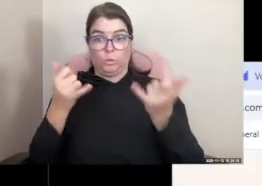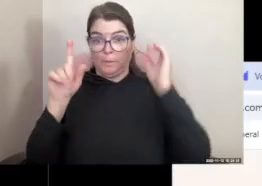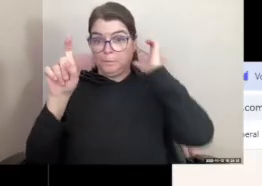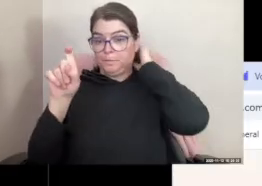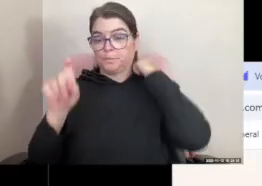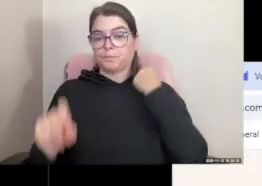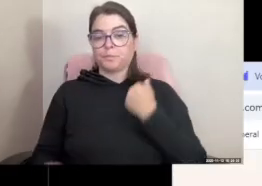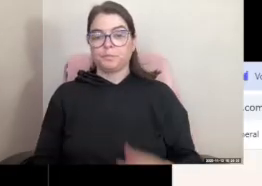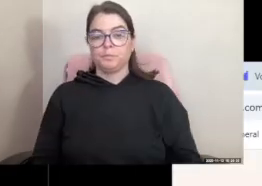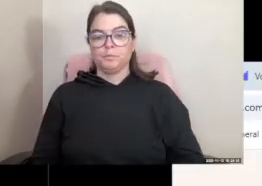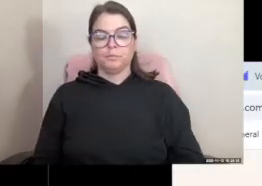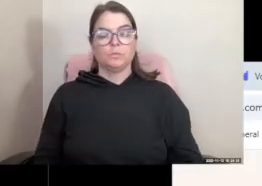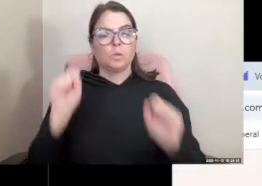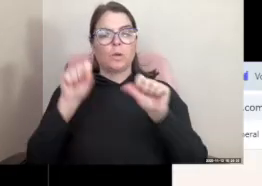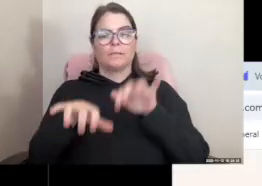and questions.